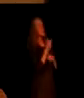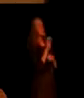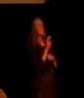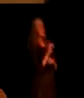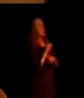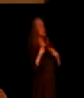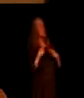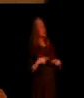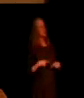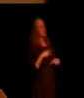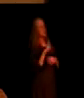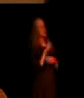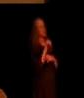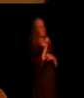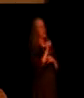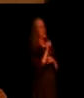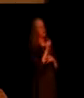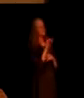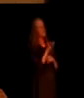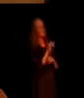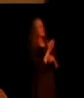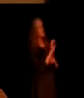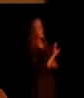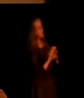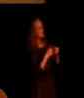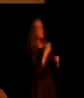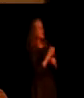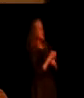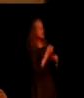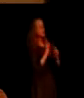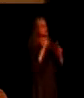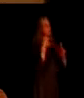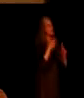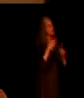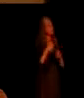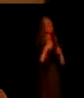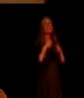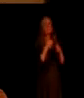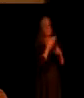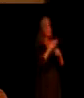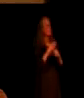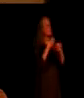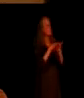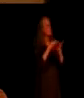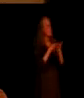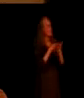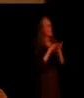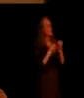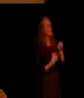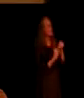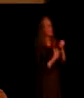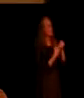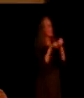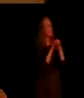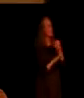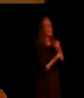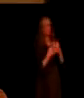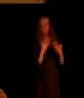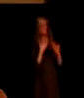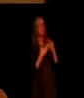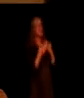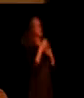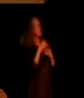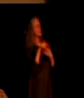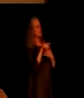century. And yet he used to struggle to get funding. And so it doesn't matter how good a science